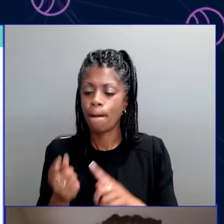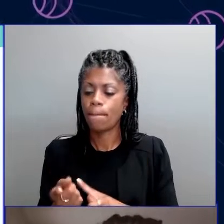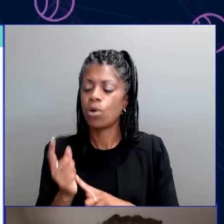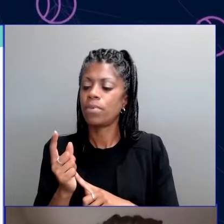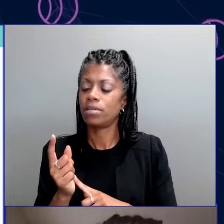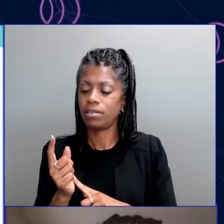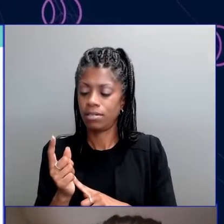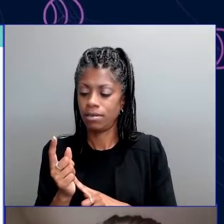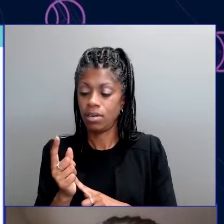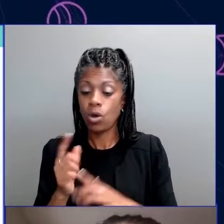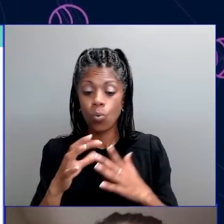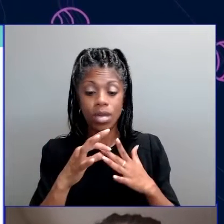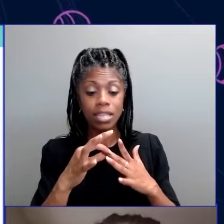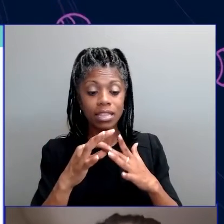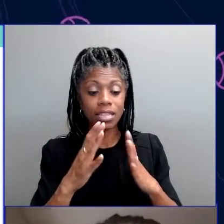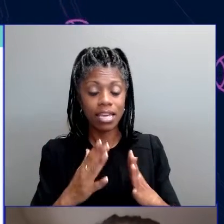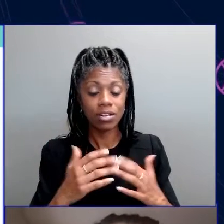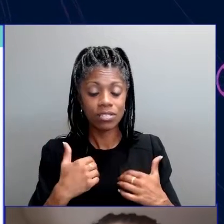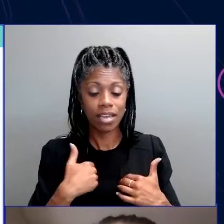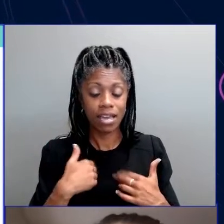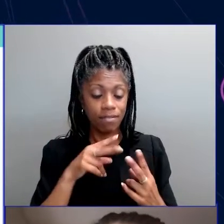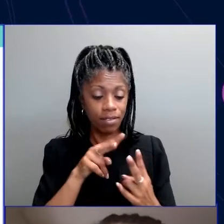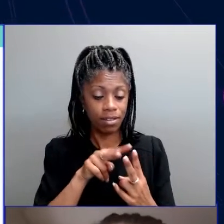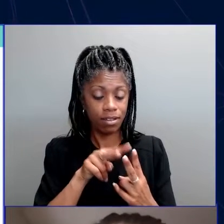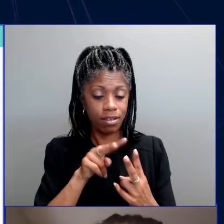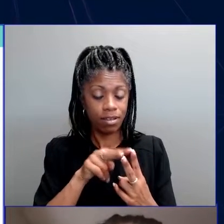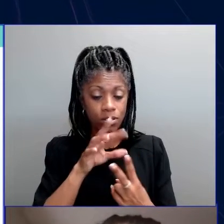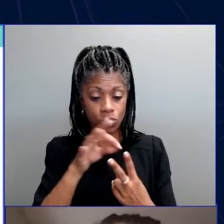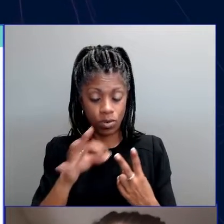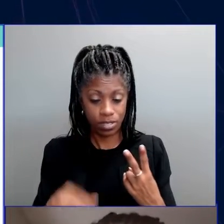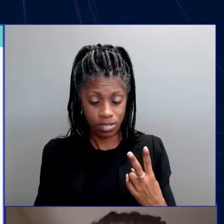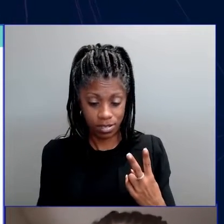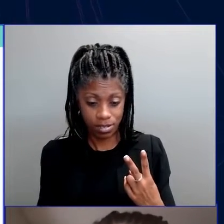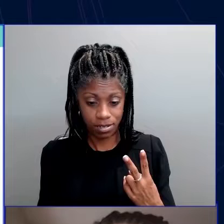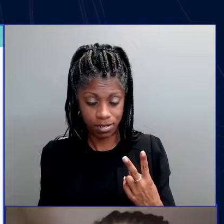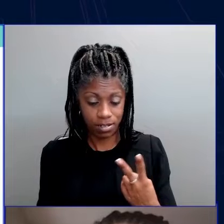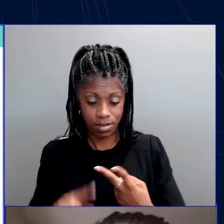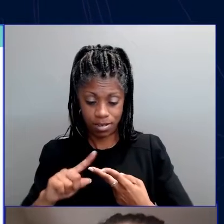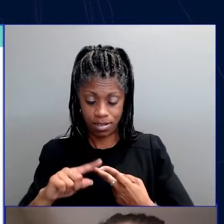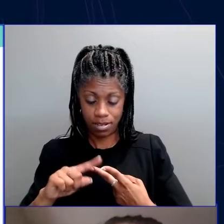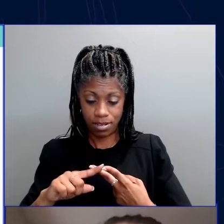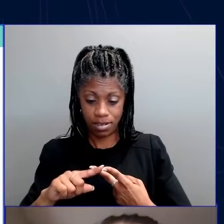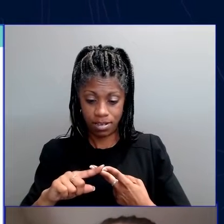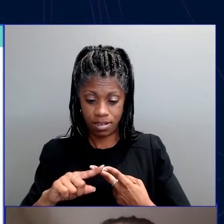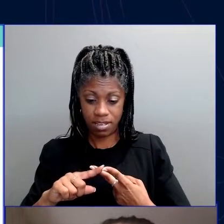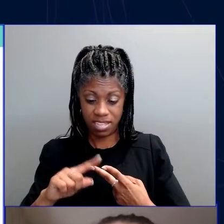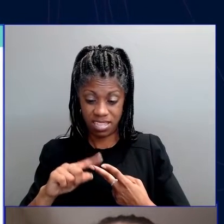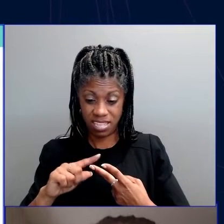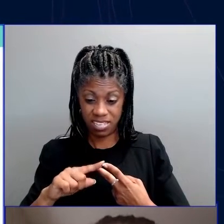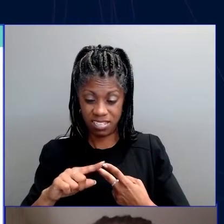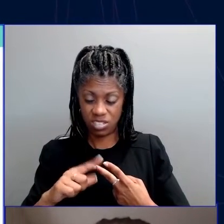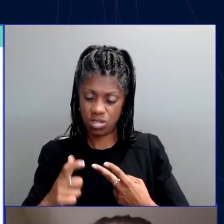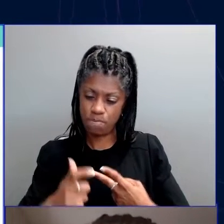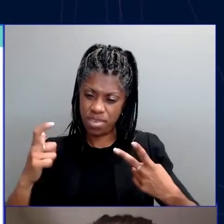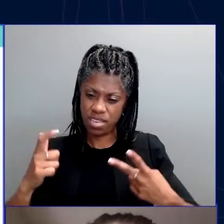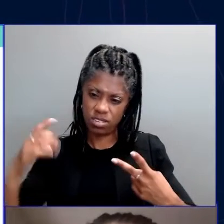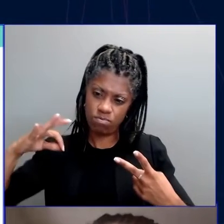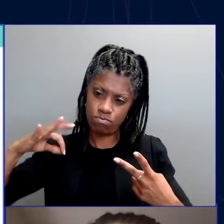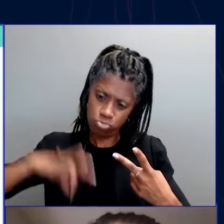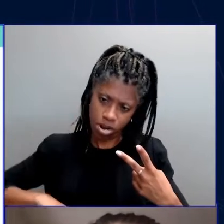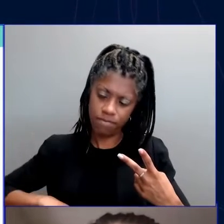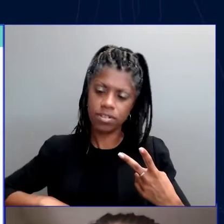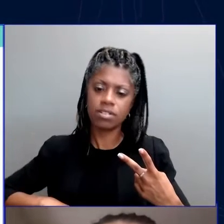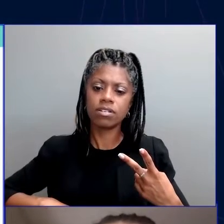choices: do the thing that yields the most profit in the quickest way, or do the thing that is morally and ethically